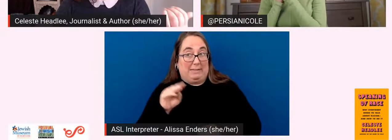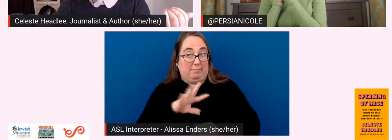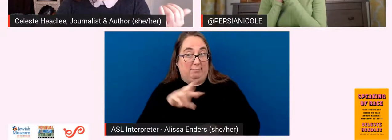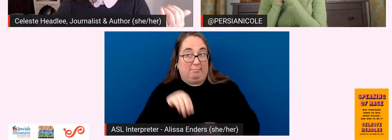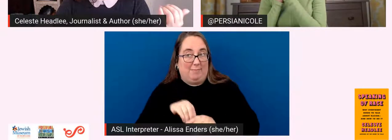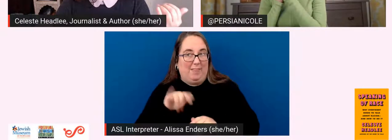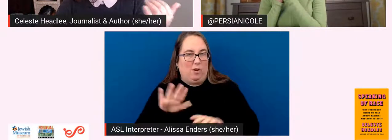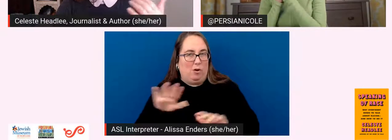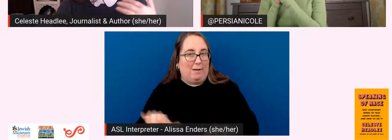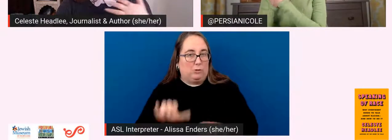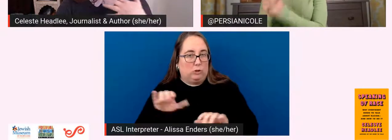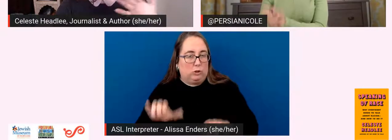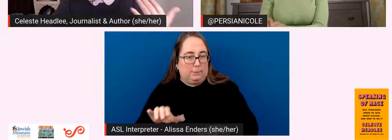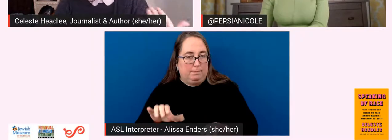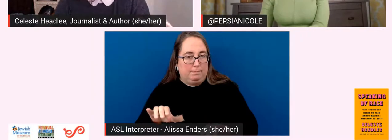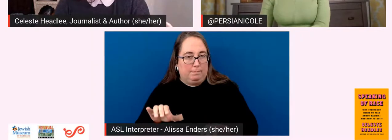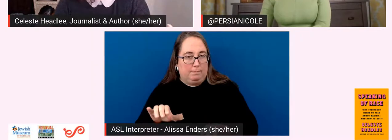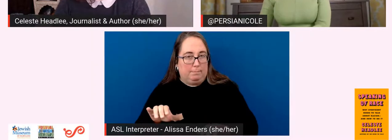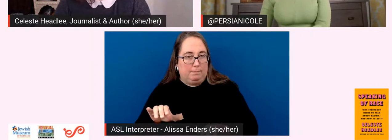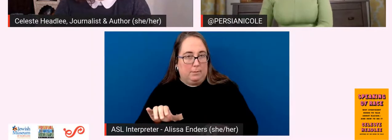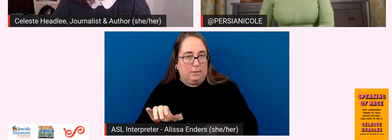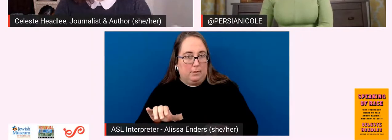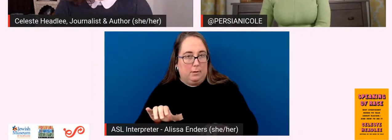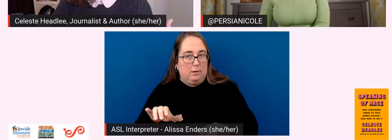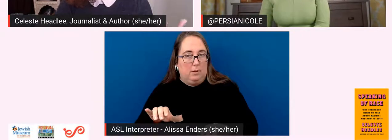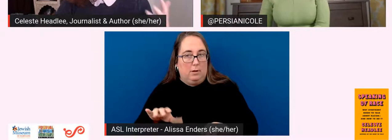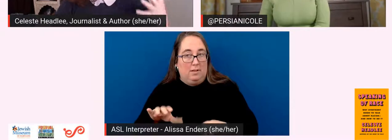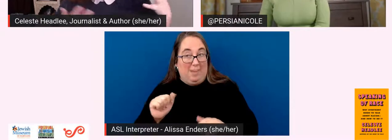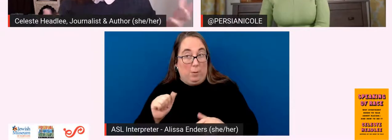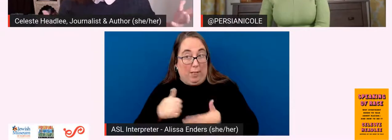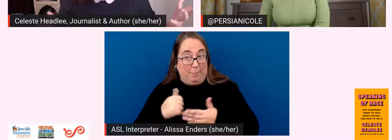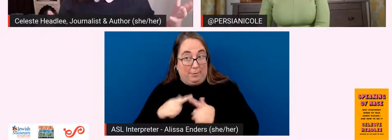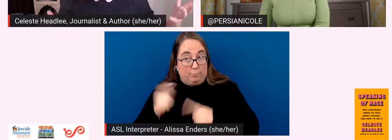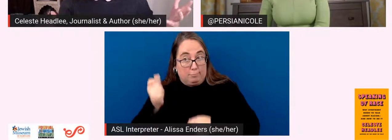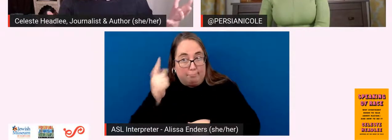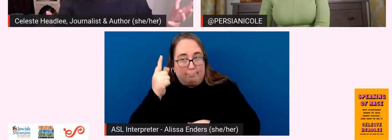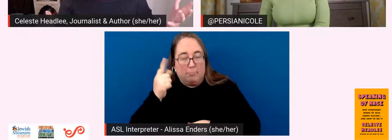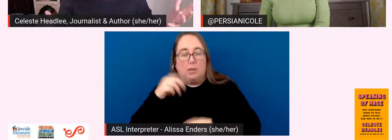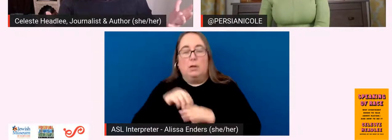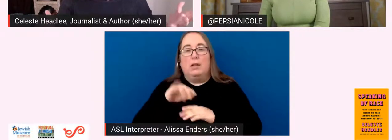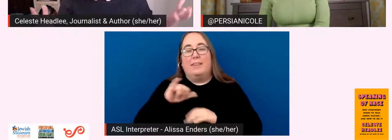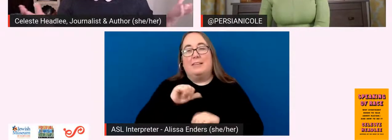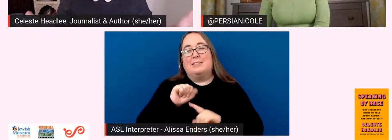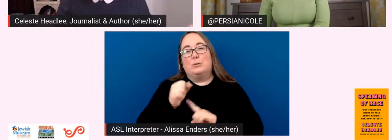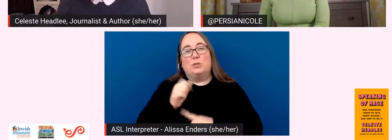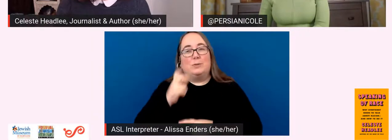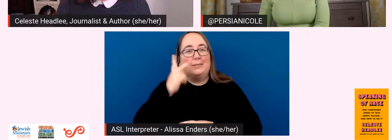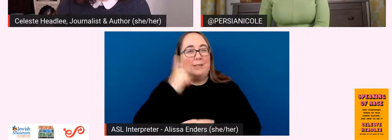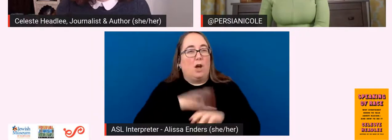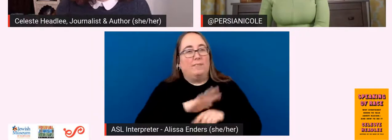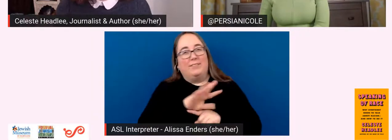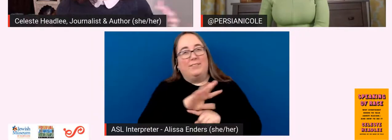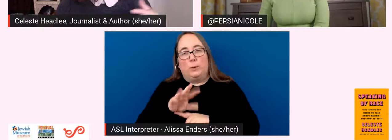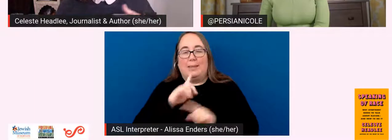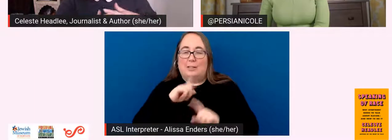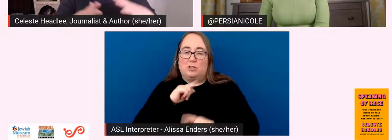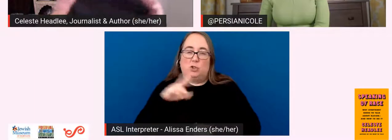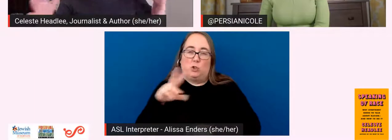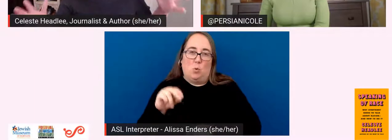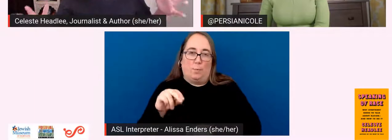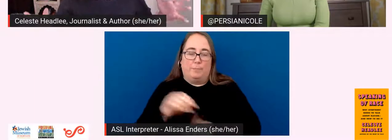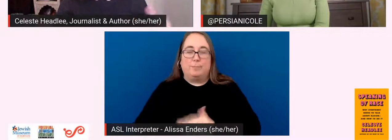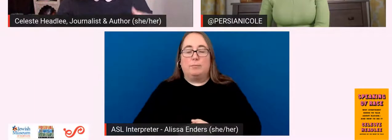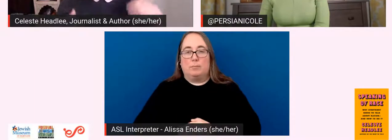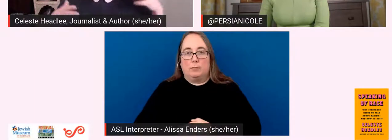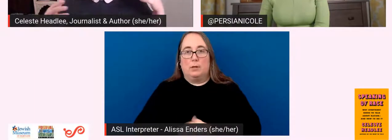person's actions or comments that's actually going to move the needle? Now, in these situations that we usually see on video, the answer is no, right? You're among